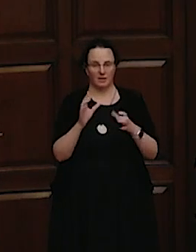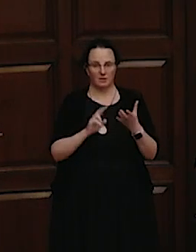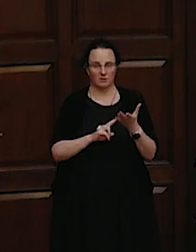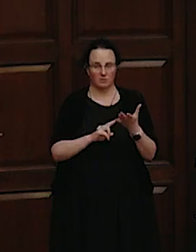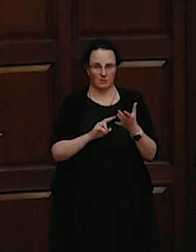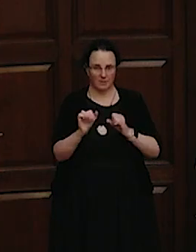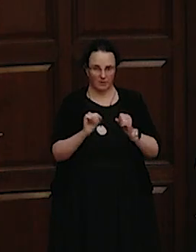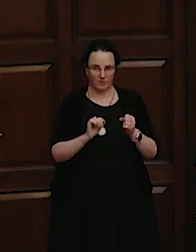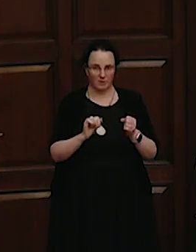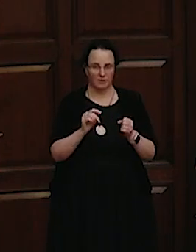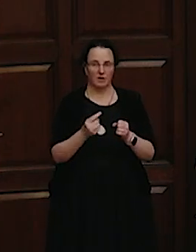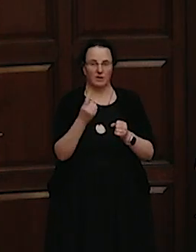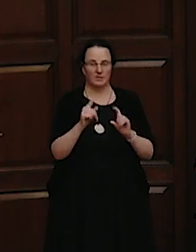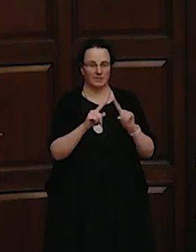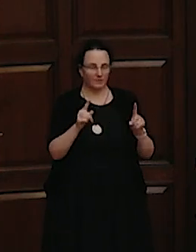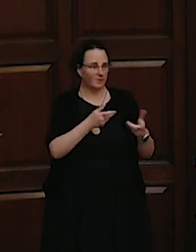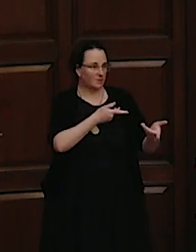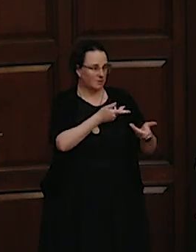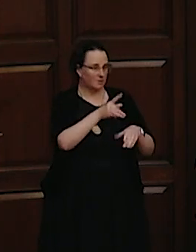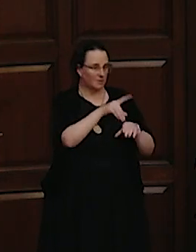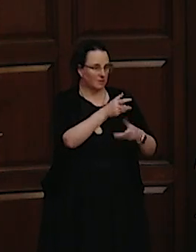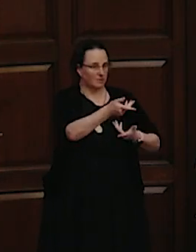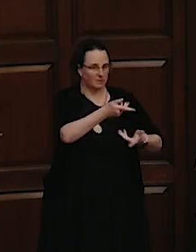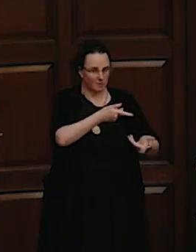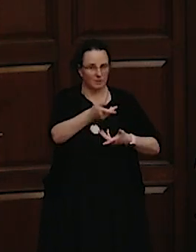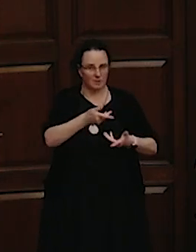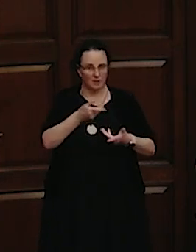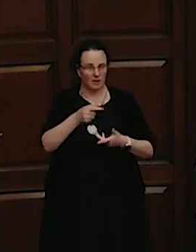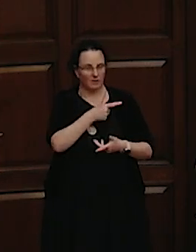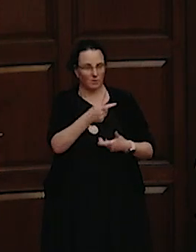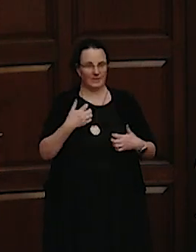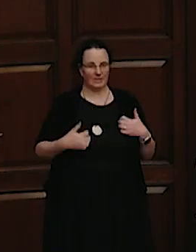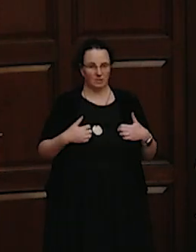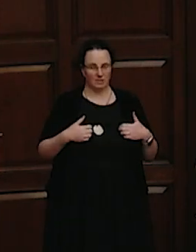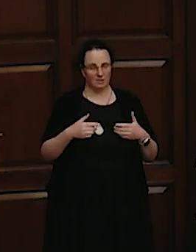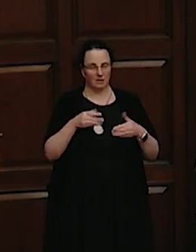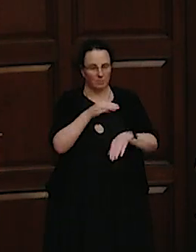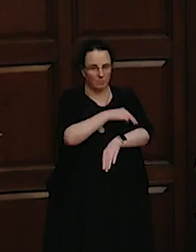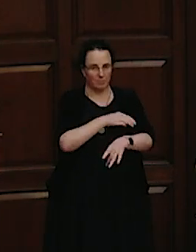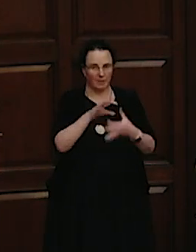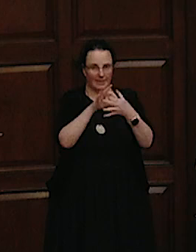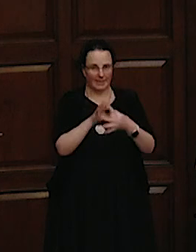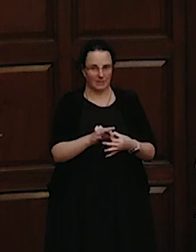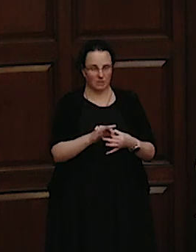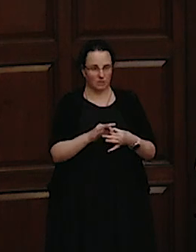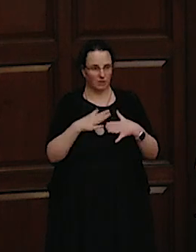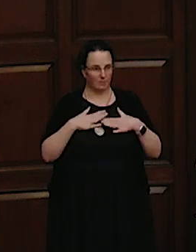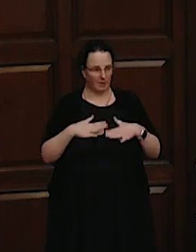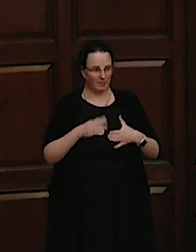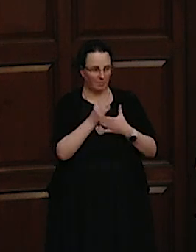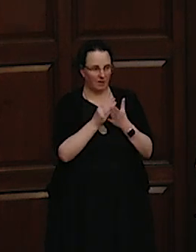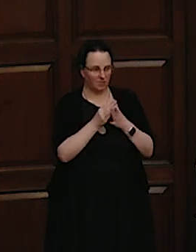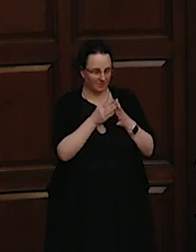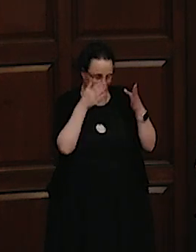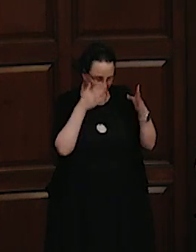Someone who said, I've quite a few different consultants and teams and find they're only interested in problems relating to their body part. I feel like past